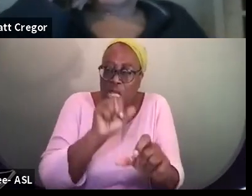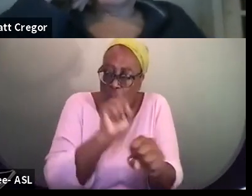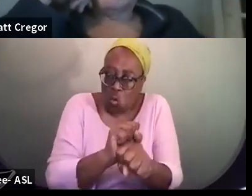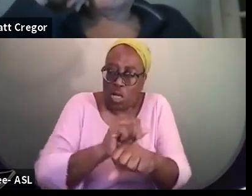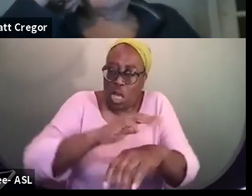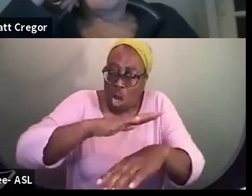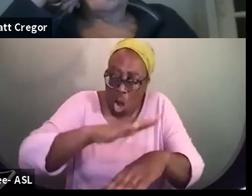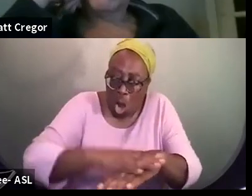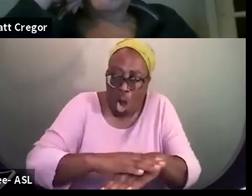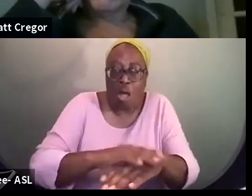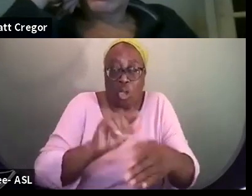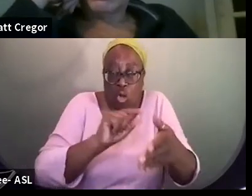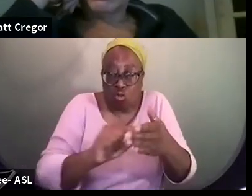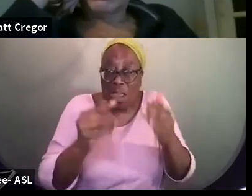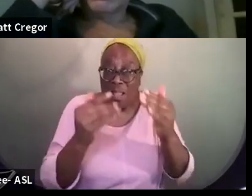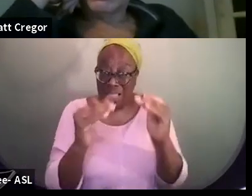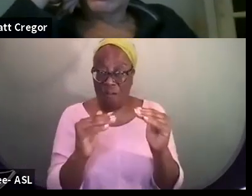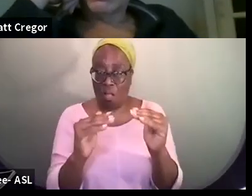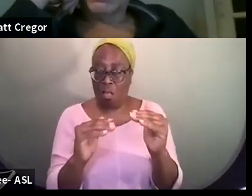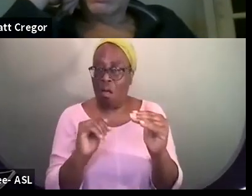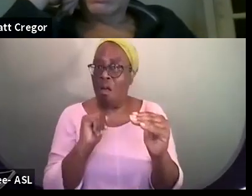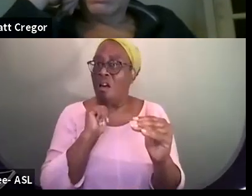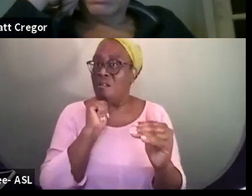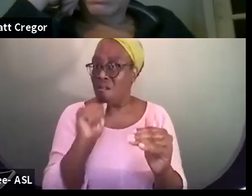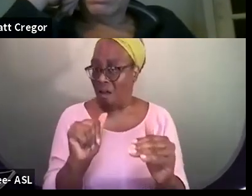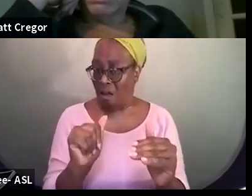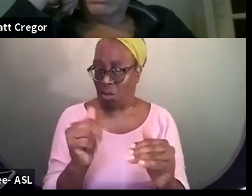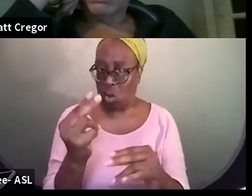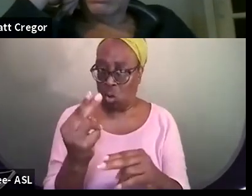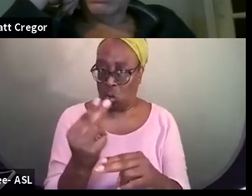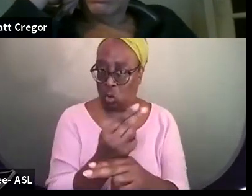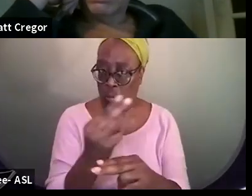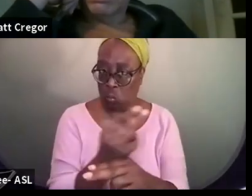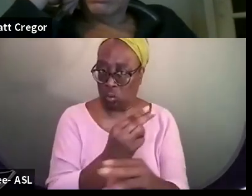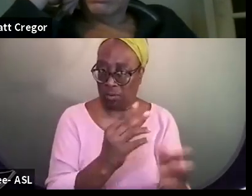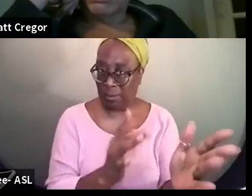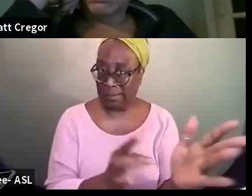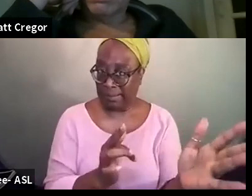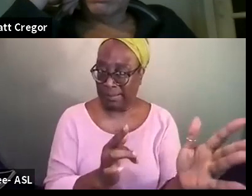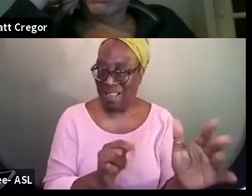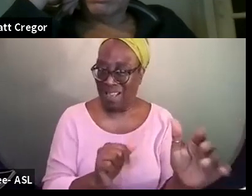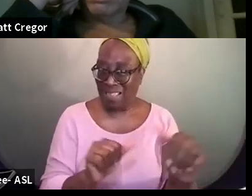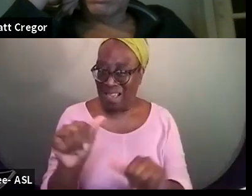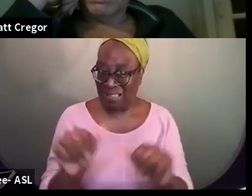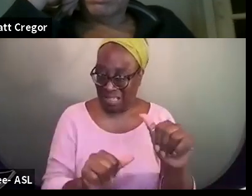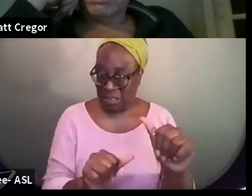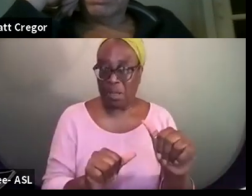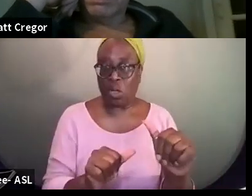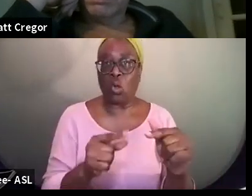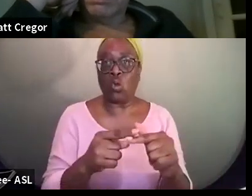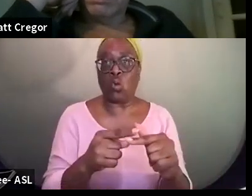and not to use the assessment as a tool in order to weed students